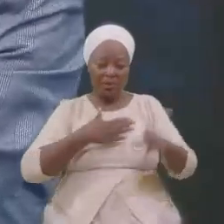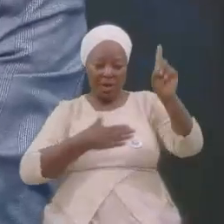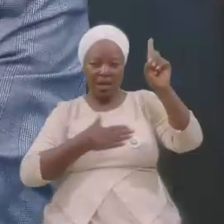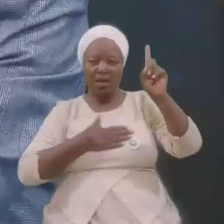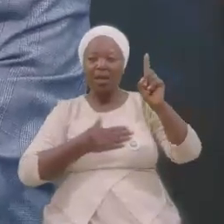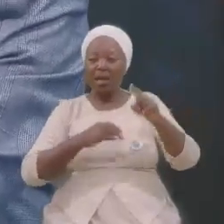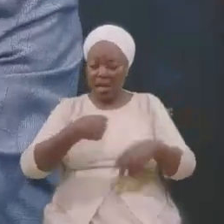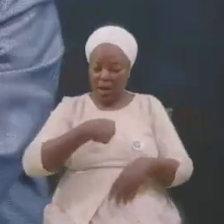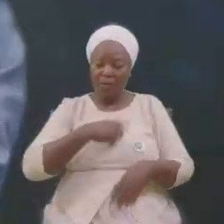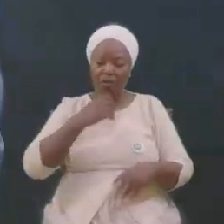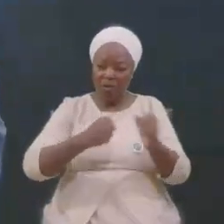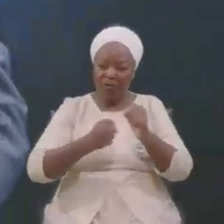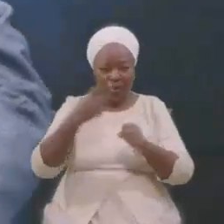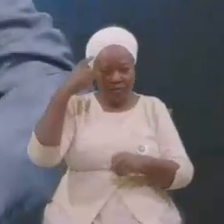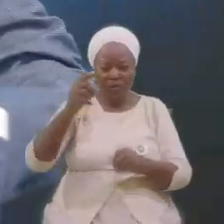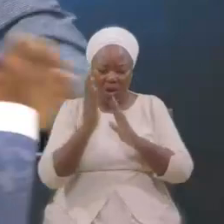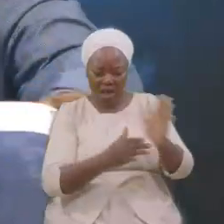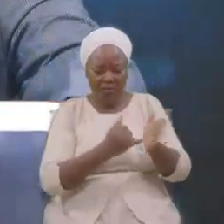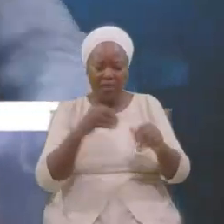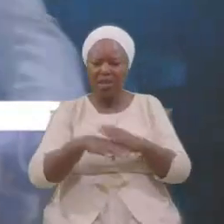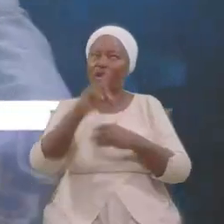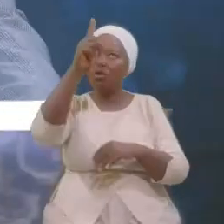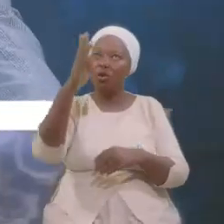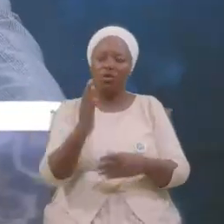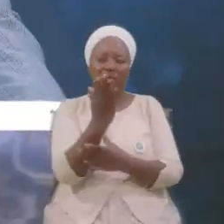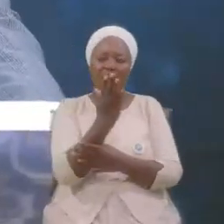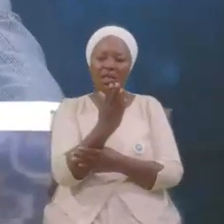it in God's hand, says the Lord.